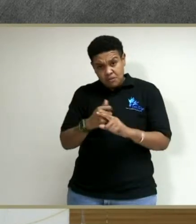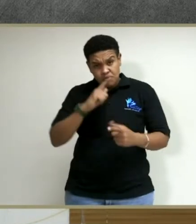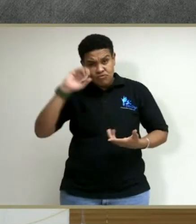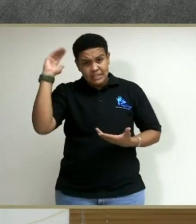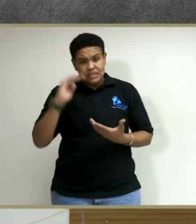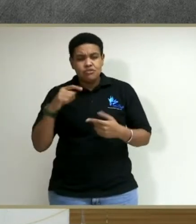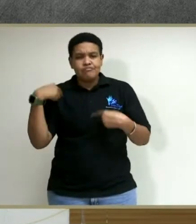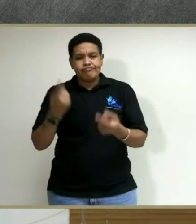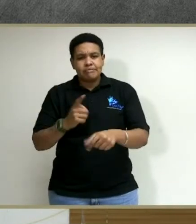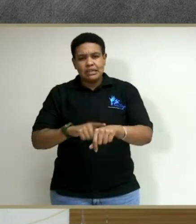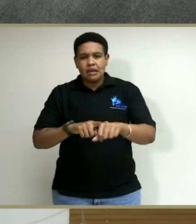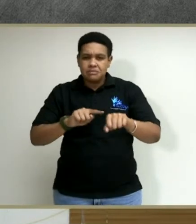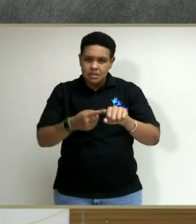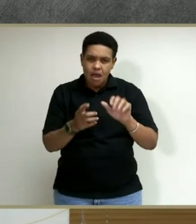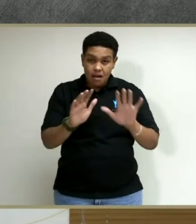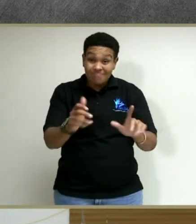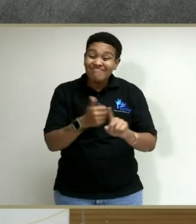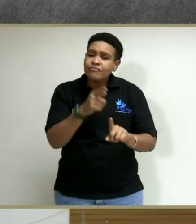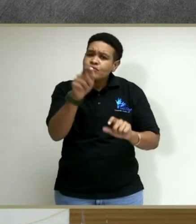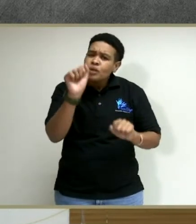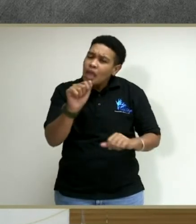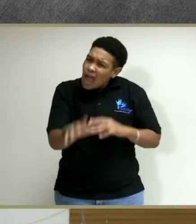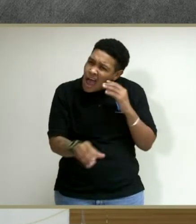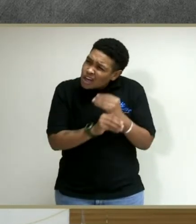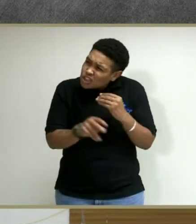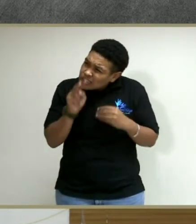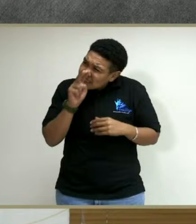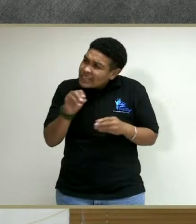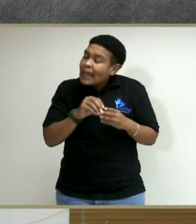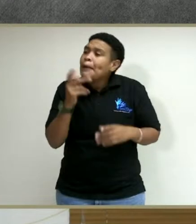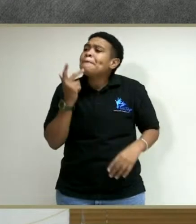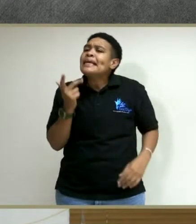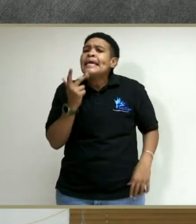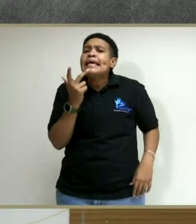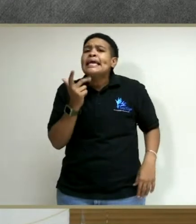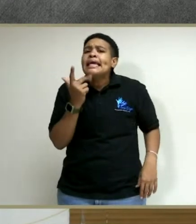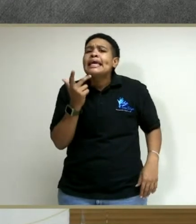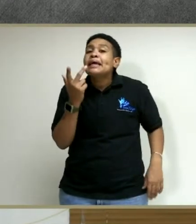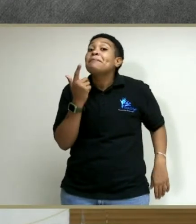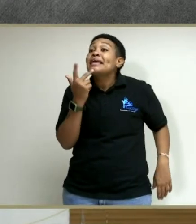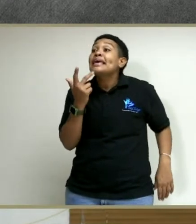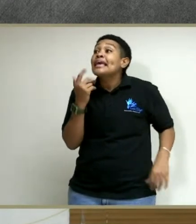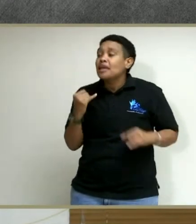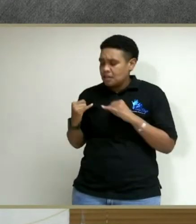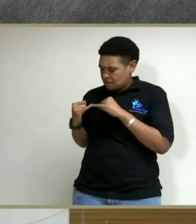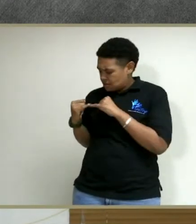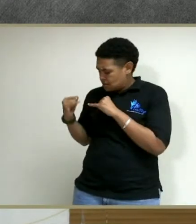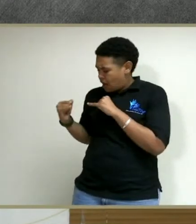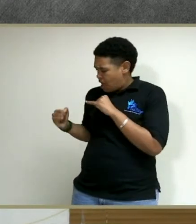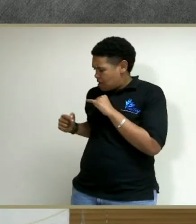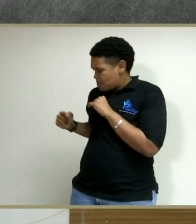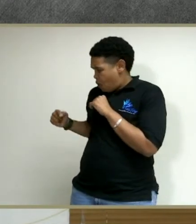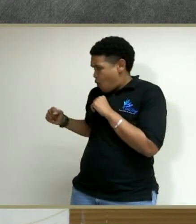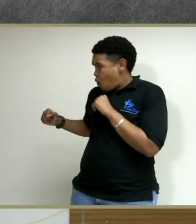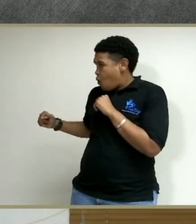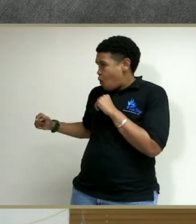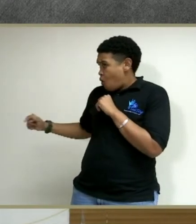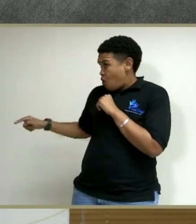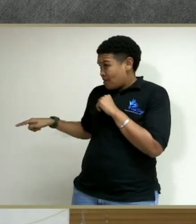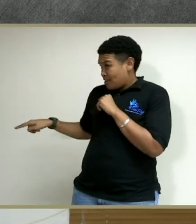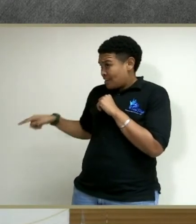over time. And you can also see in the pink line on the graph will be the number